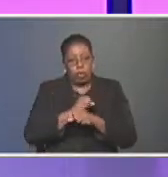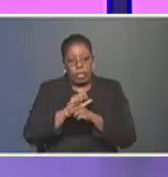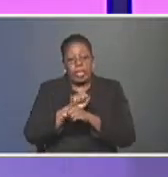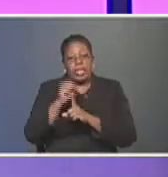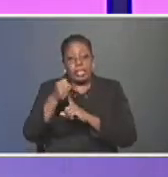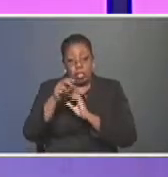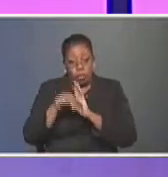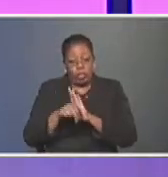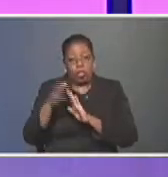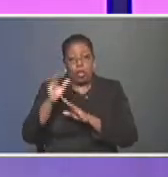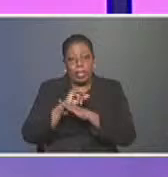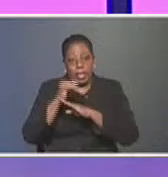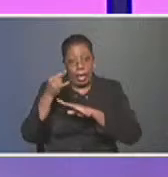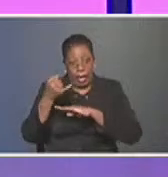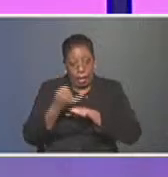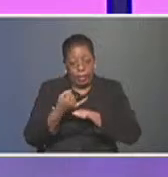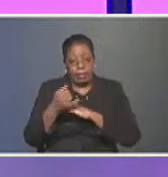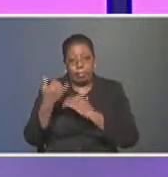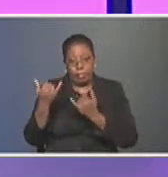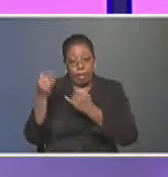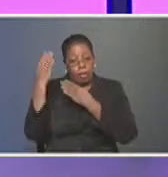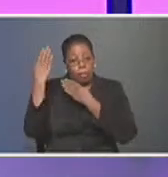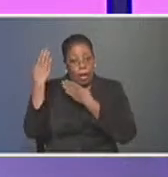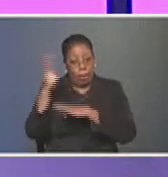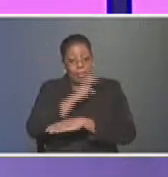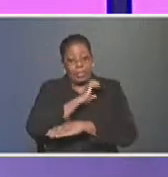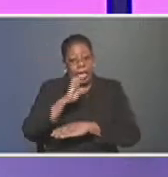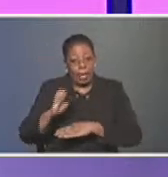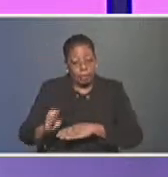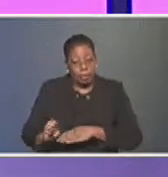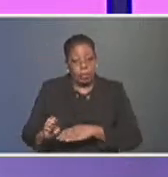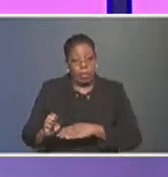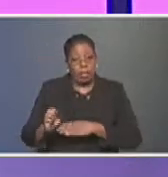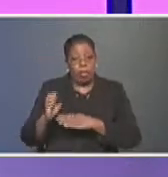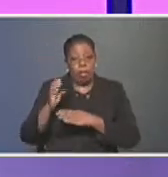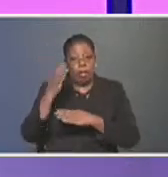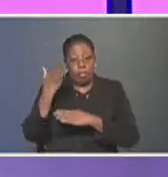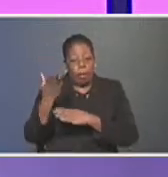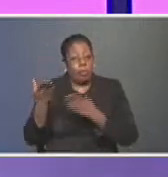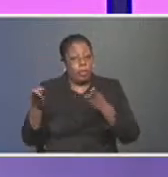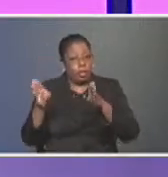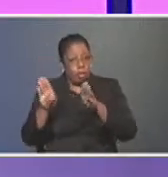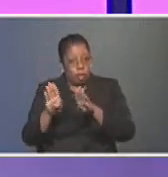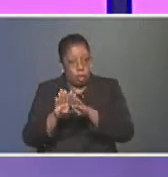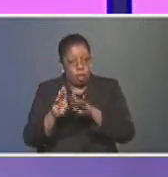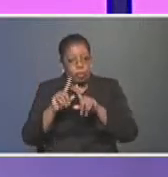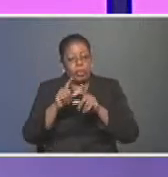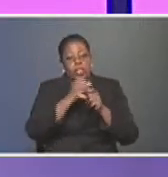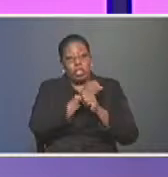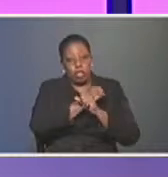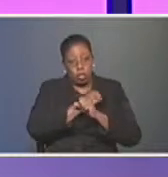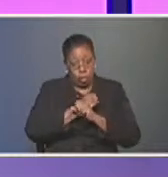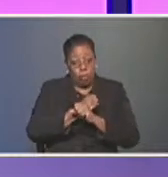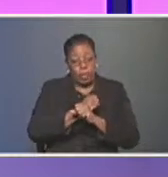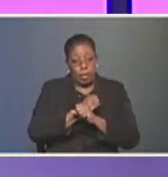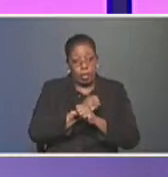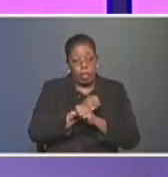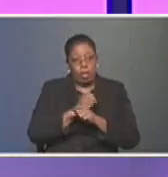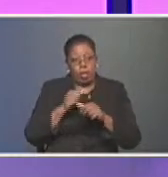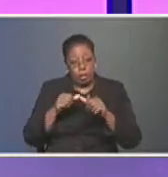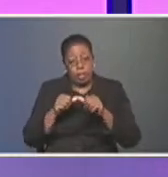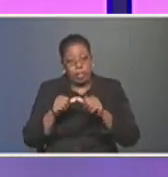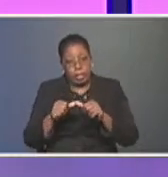that island. Now, while the Bahamas Embassy will be temporarily closed, Mitchell says the security attachés remain in